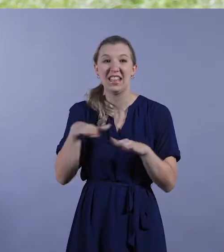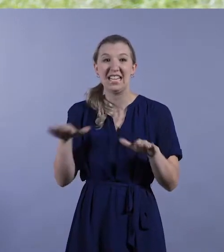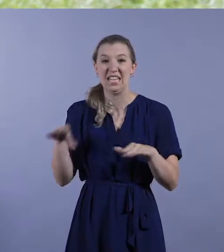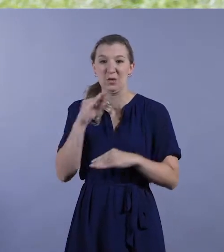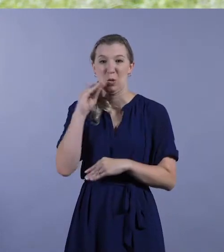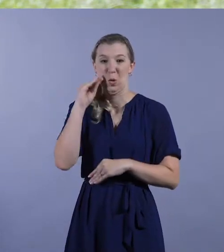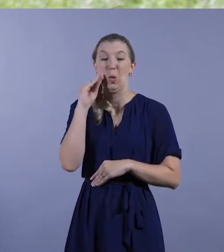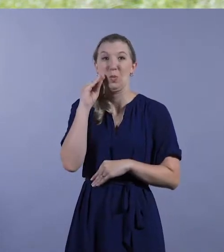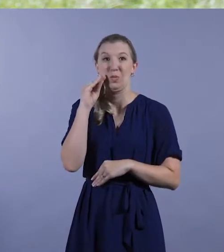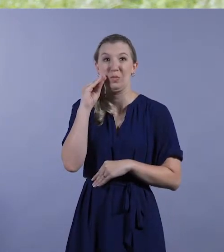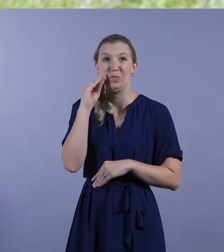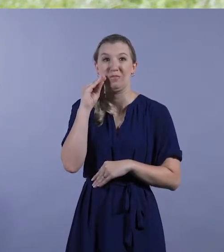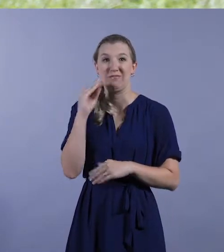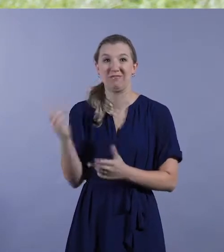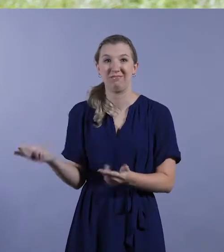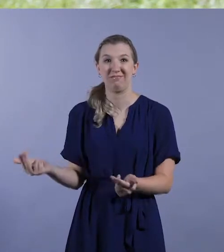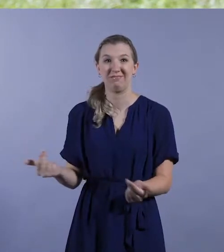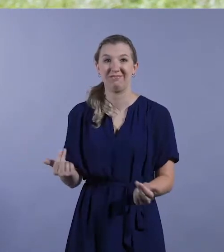change?